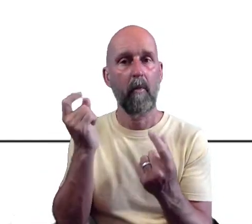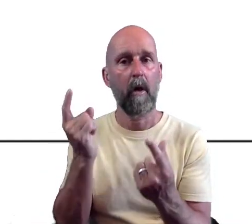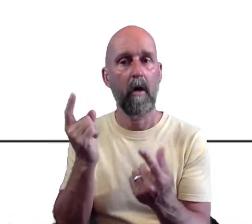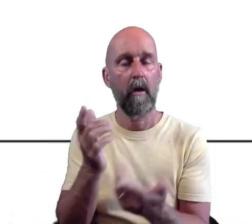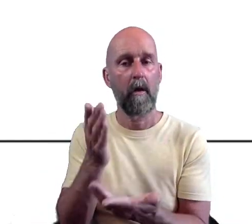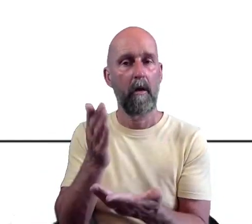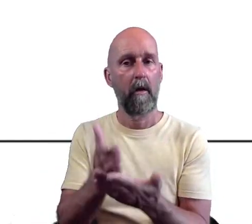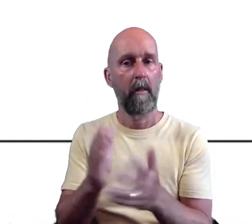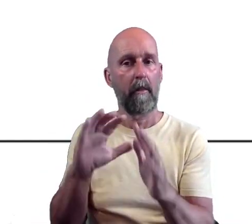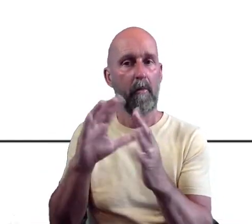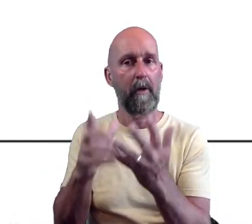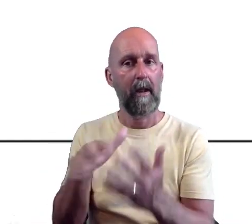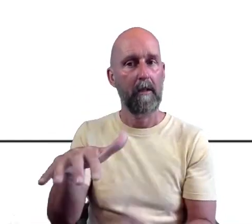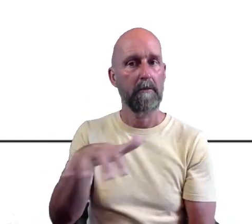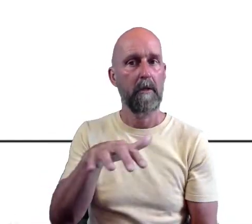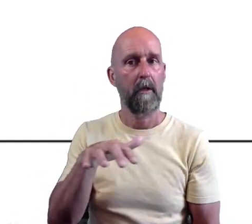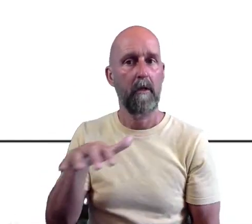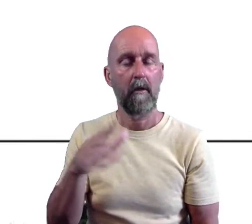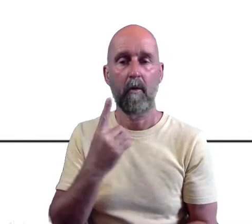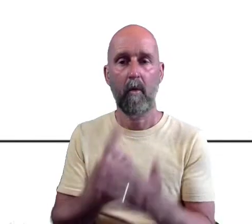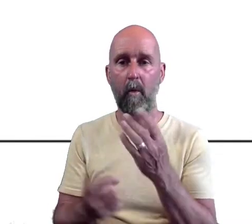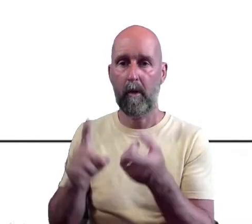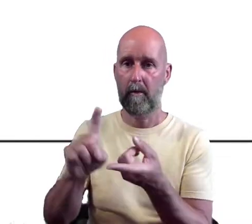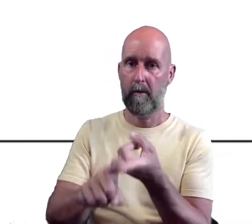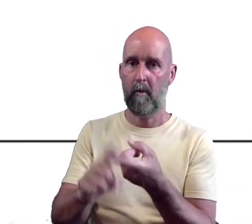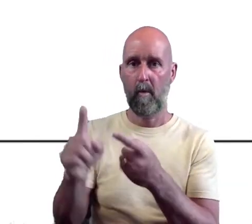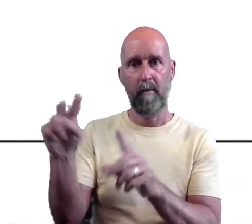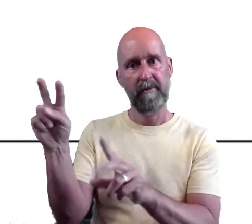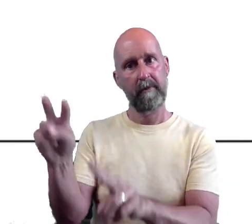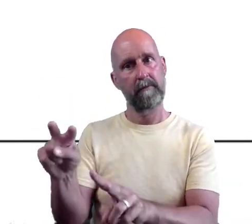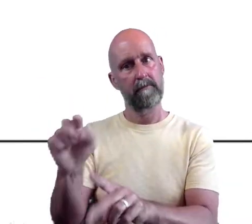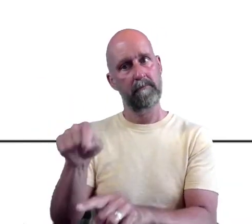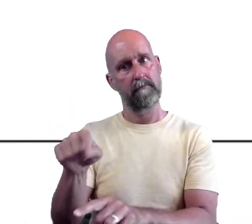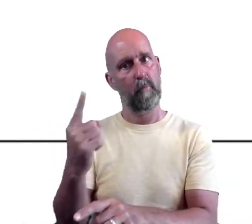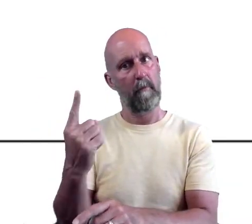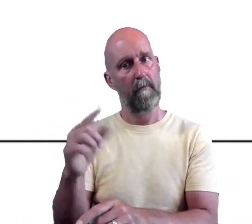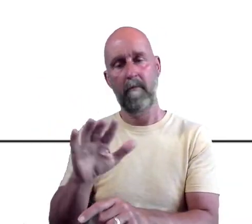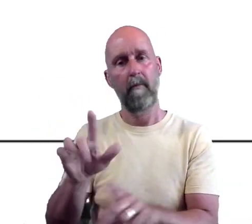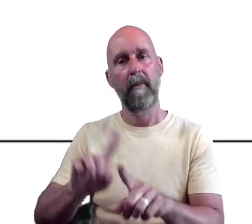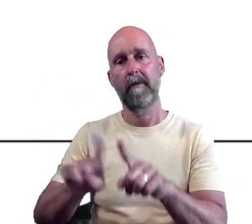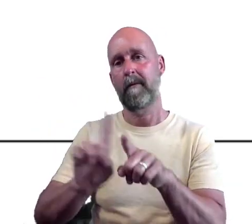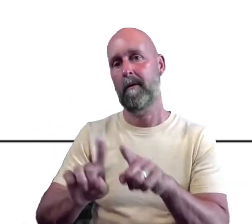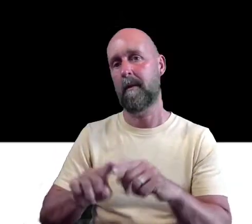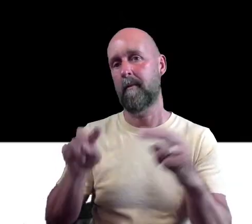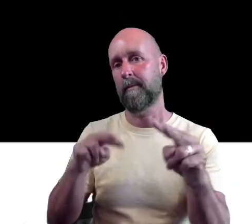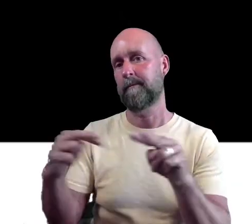place is goes beyond any one particular method of representation or locating yourself.